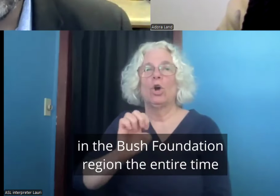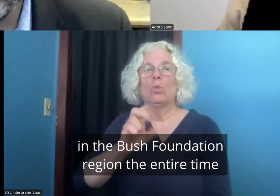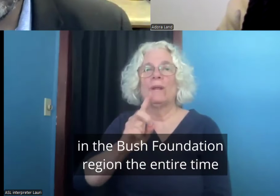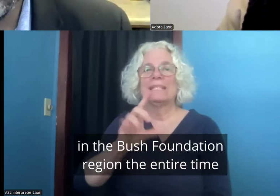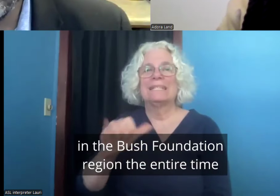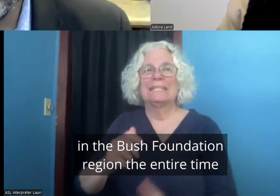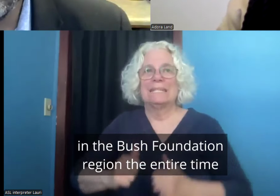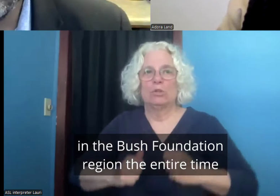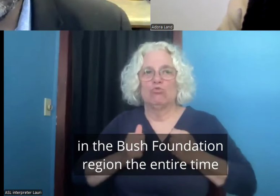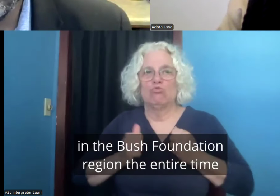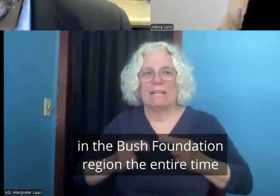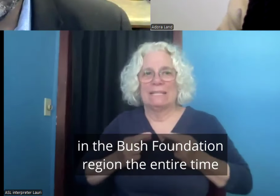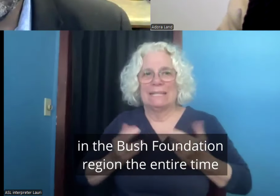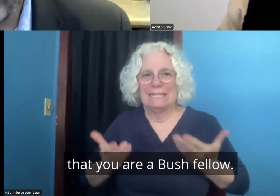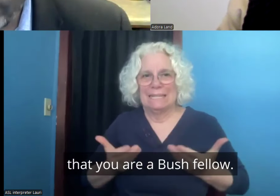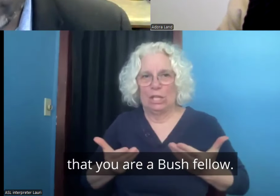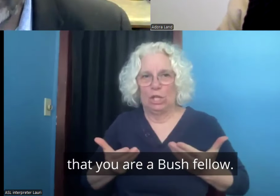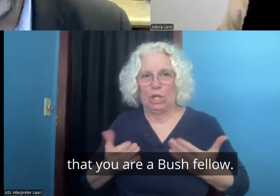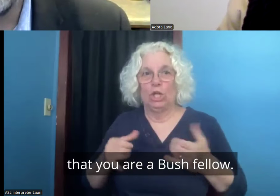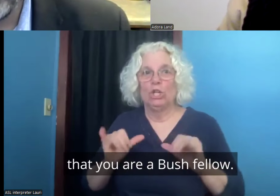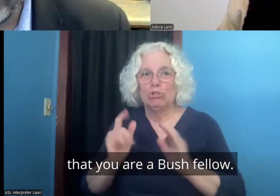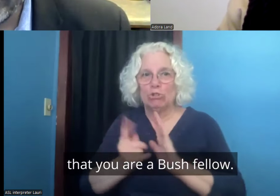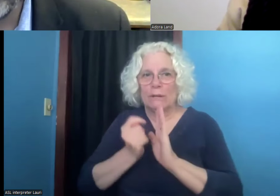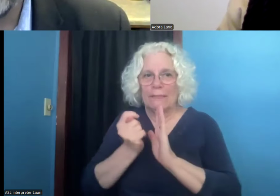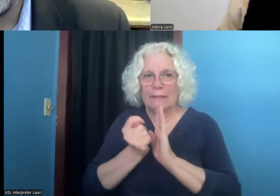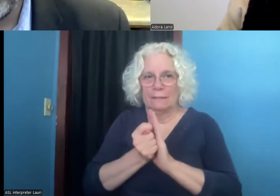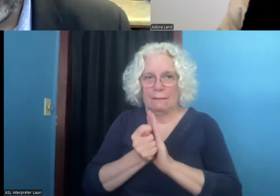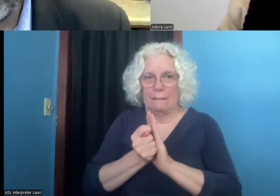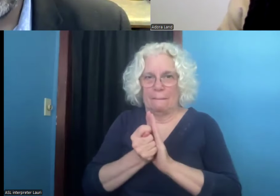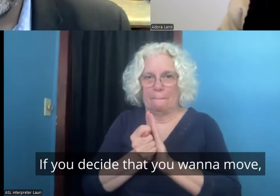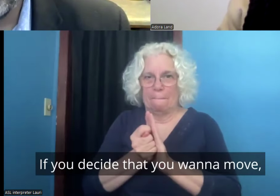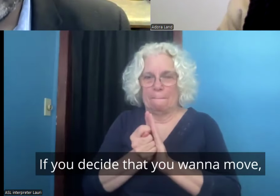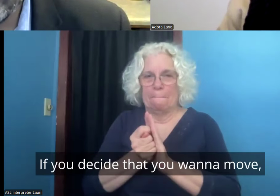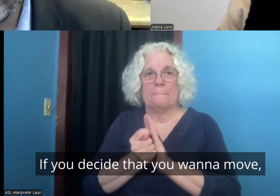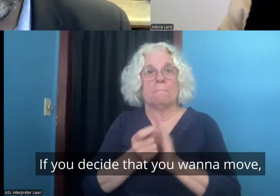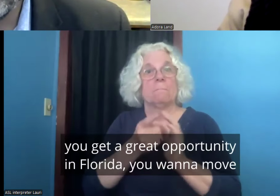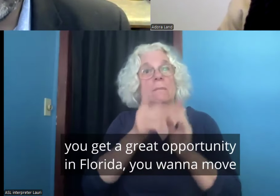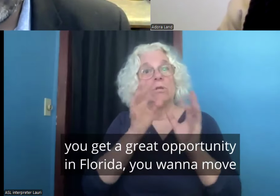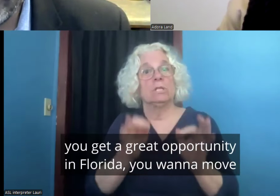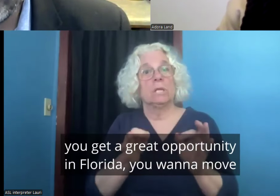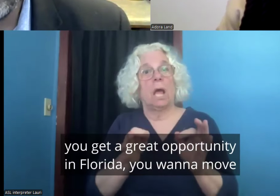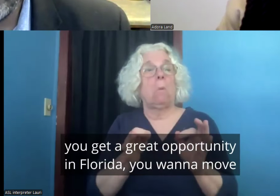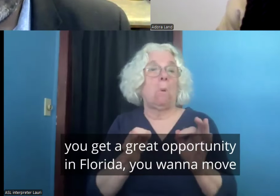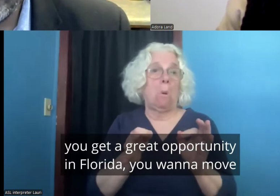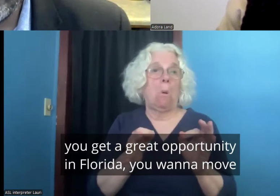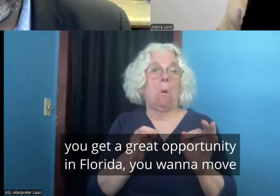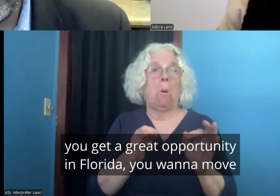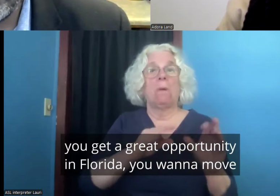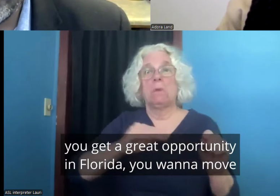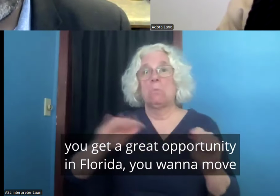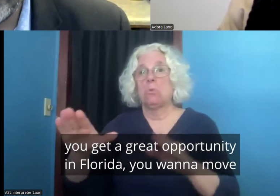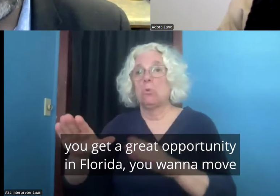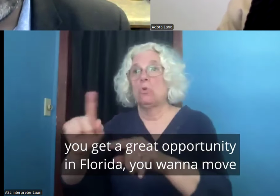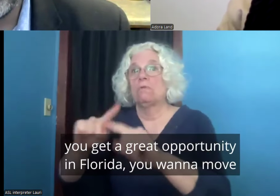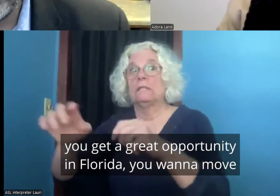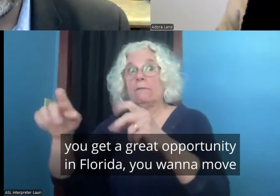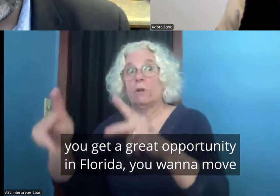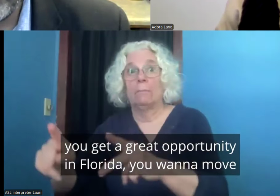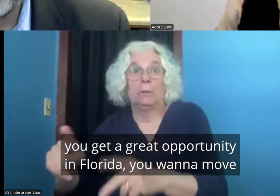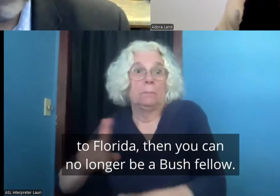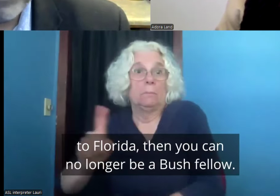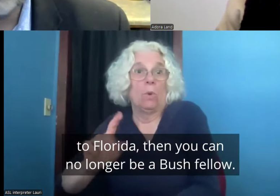Bush Foundation region the entire time that you are a Bush Fellow. So if you decide that you want to move, you get a great opportunity in Florida